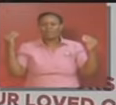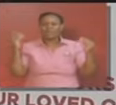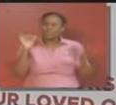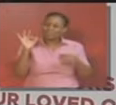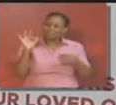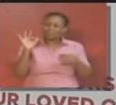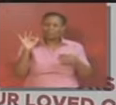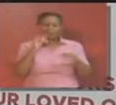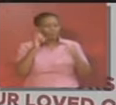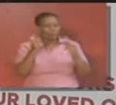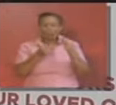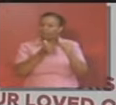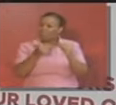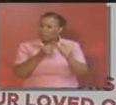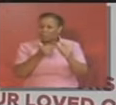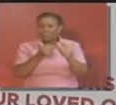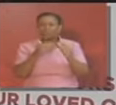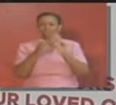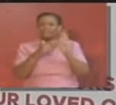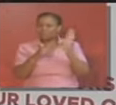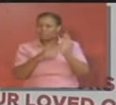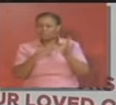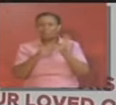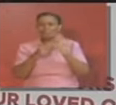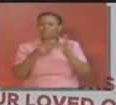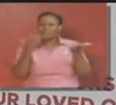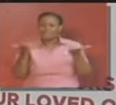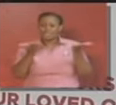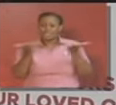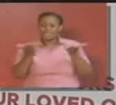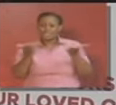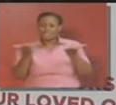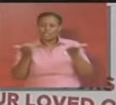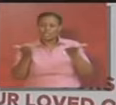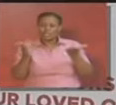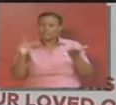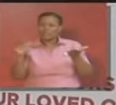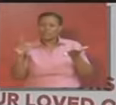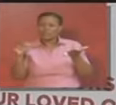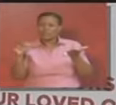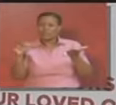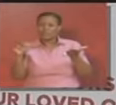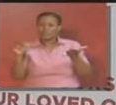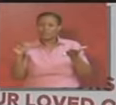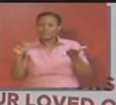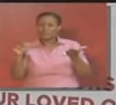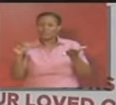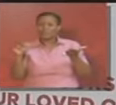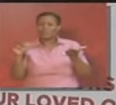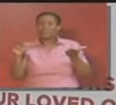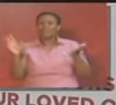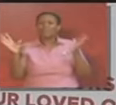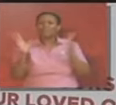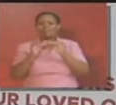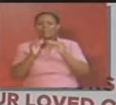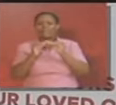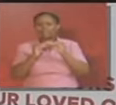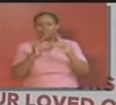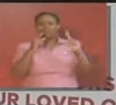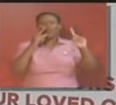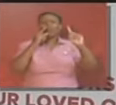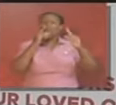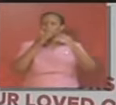these establishments being brought into disrepute. The takeaway message from the meeting is that the association is actually completely on